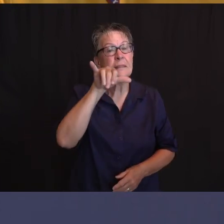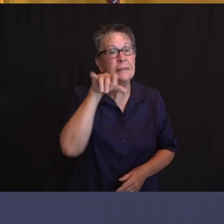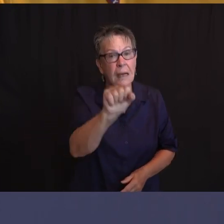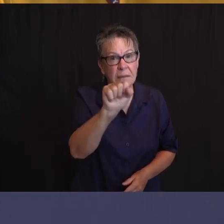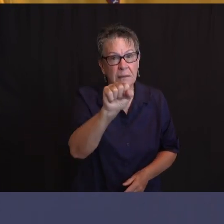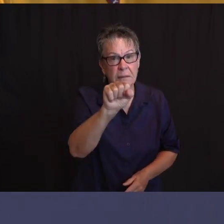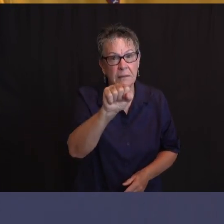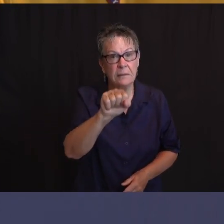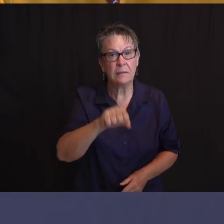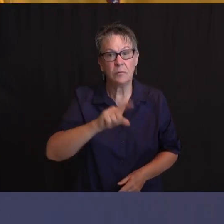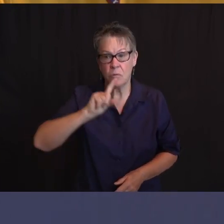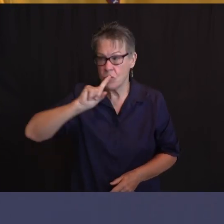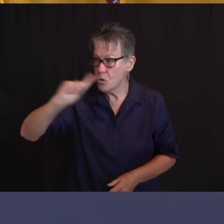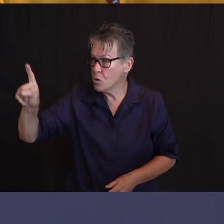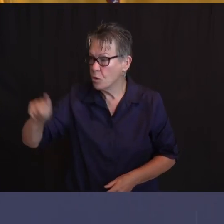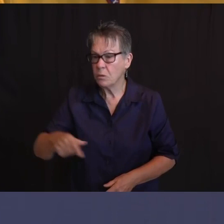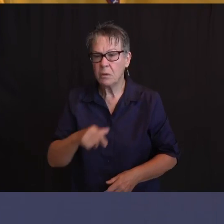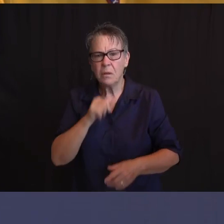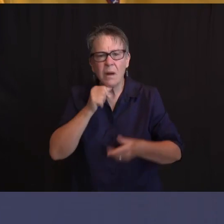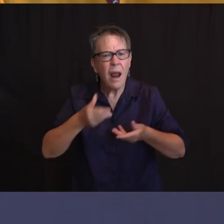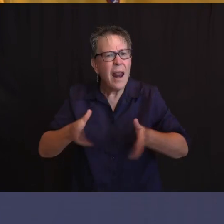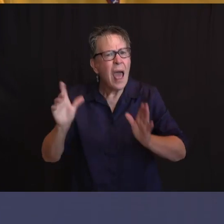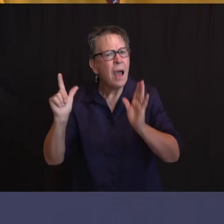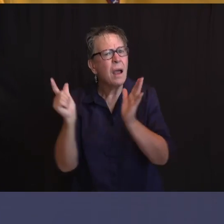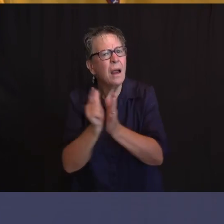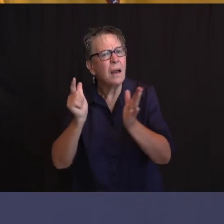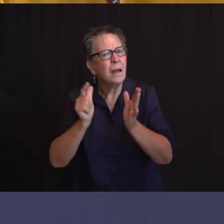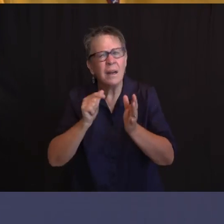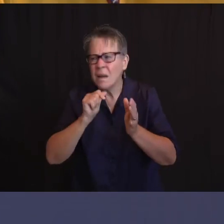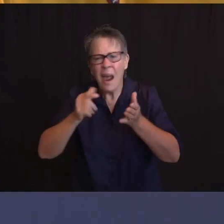way, health experts coming out today in the press,